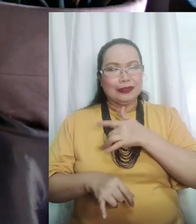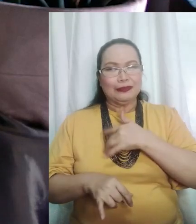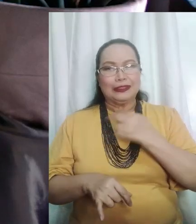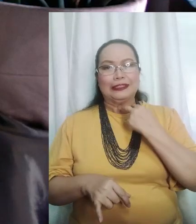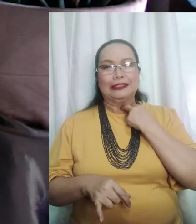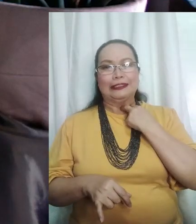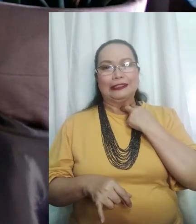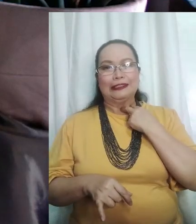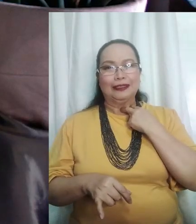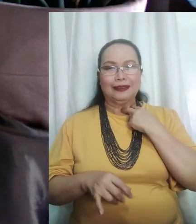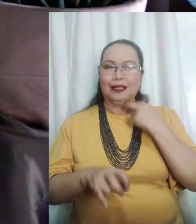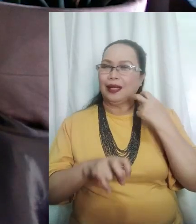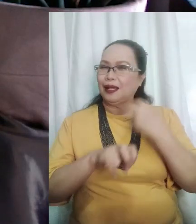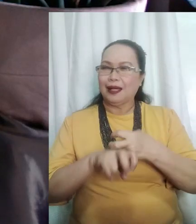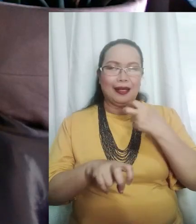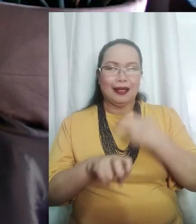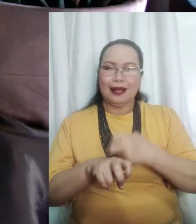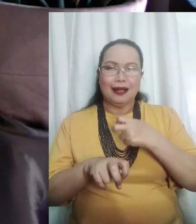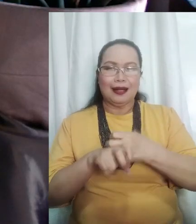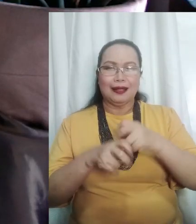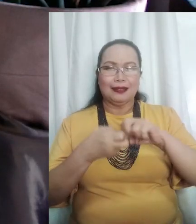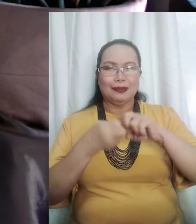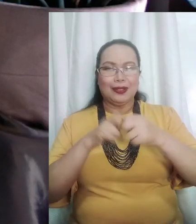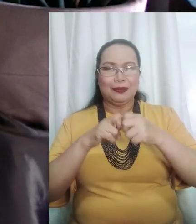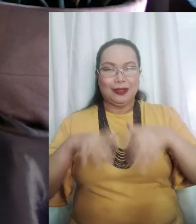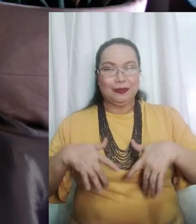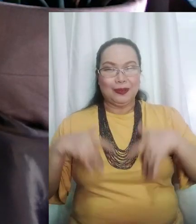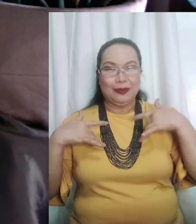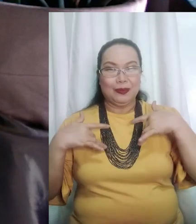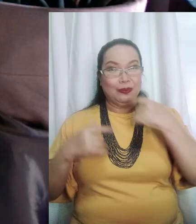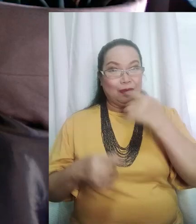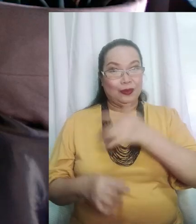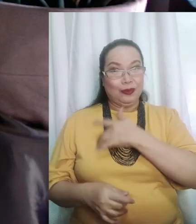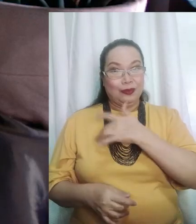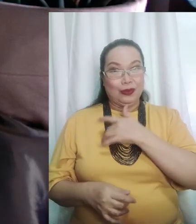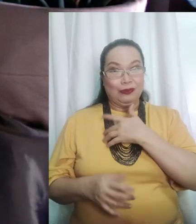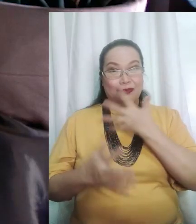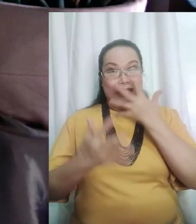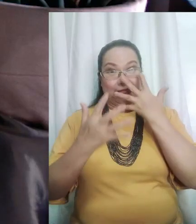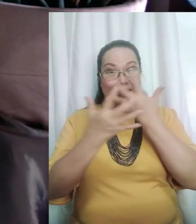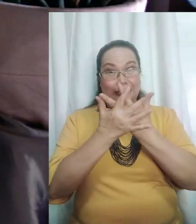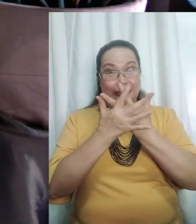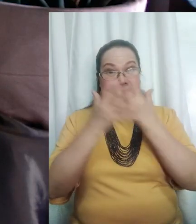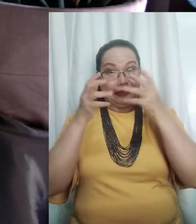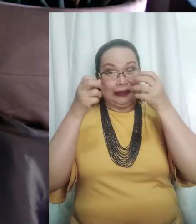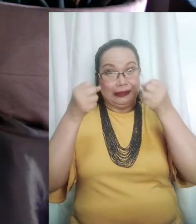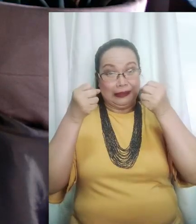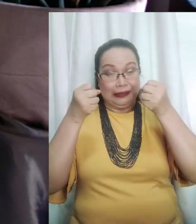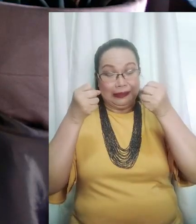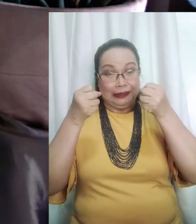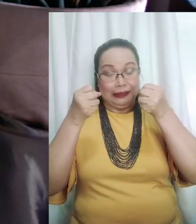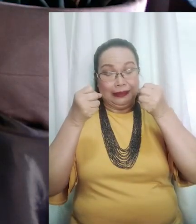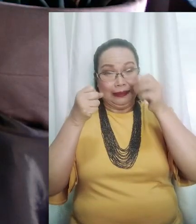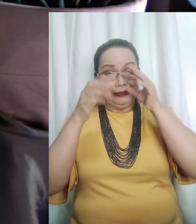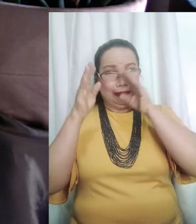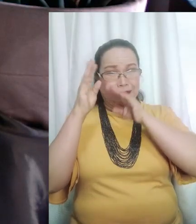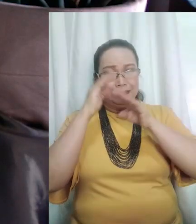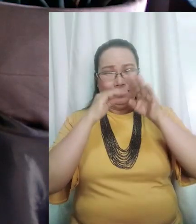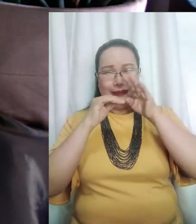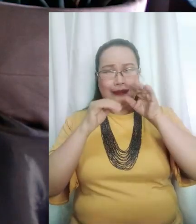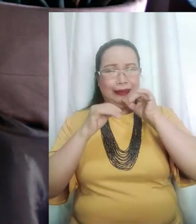like they're stuck, the rock bottom of life, yeah? Those who feel imprisoned in the dungeons